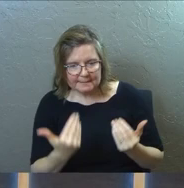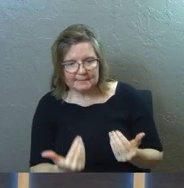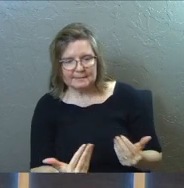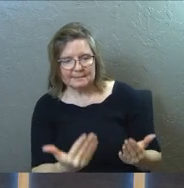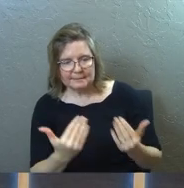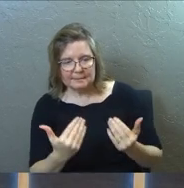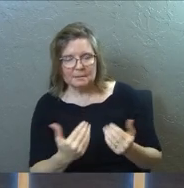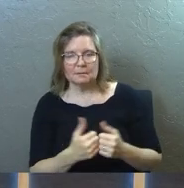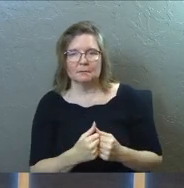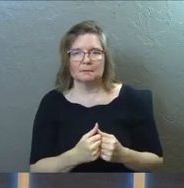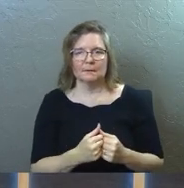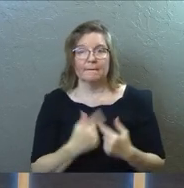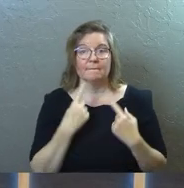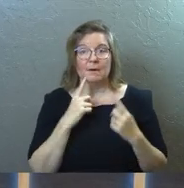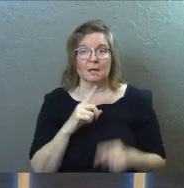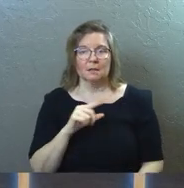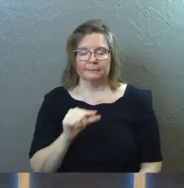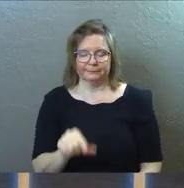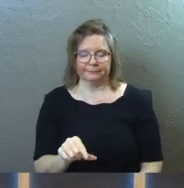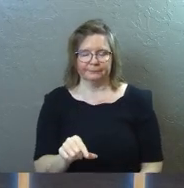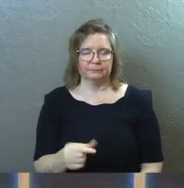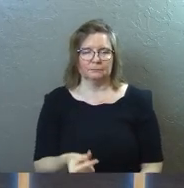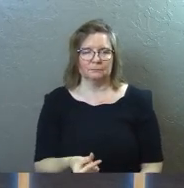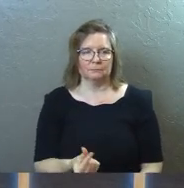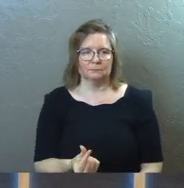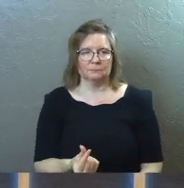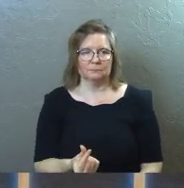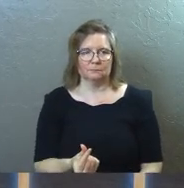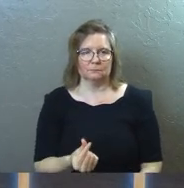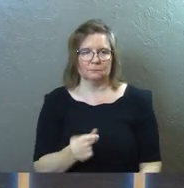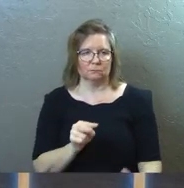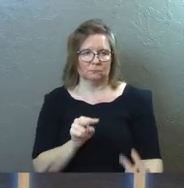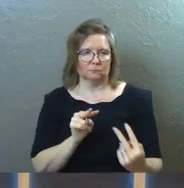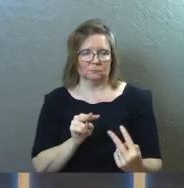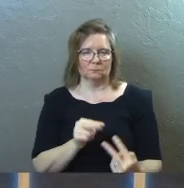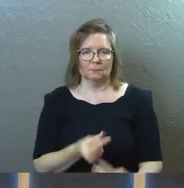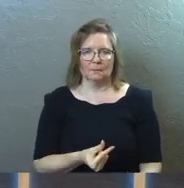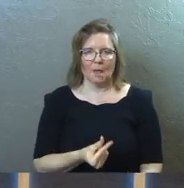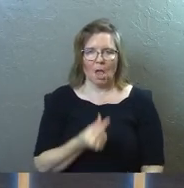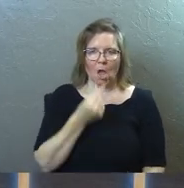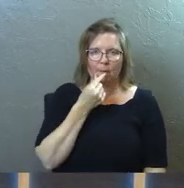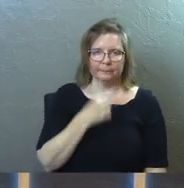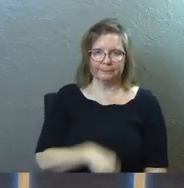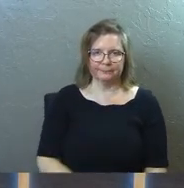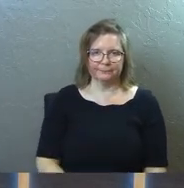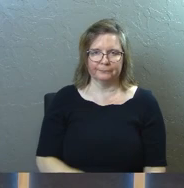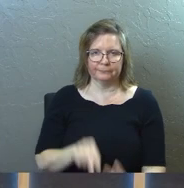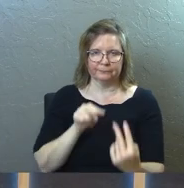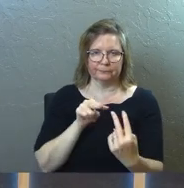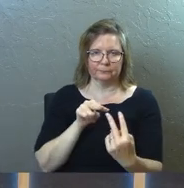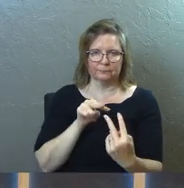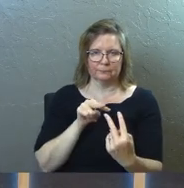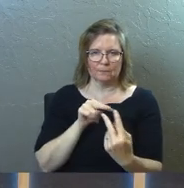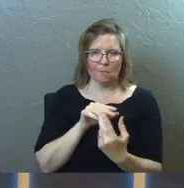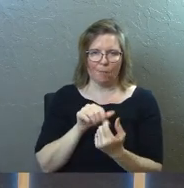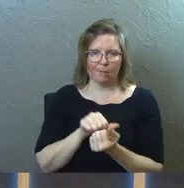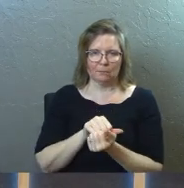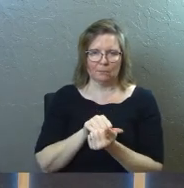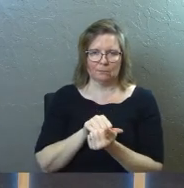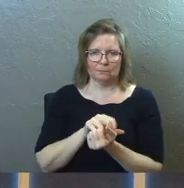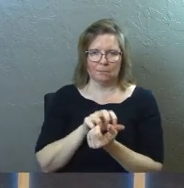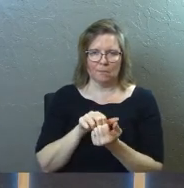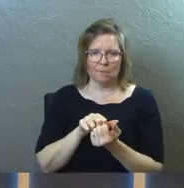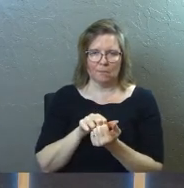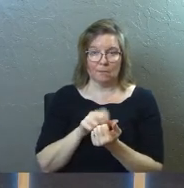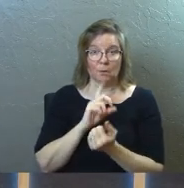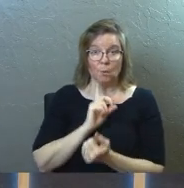table, took the green beans into their mouth, maybe chewed them a little bit, but refused to swallow